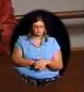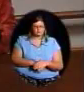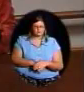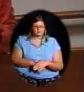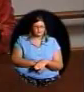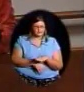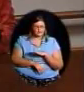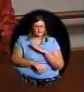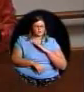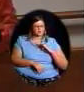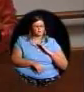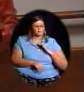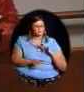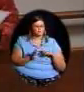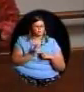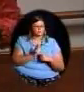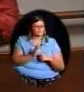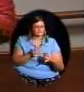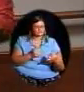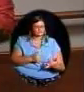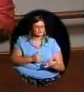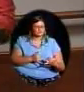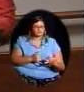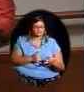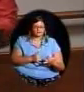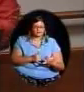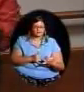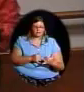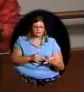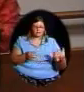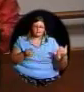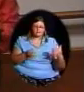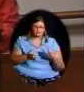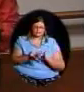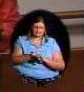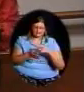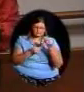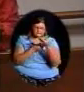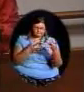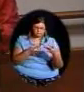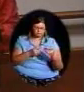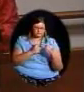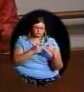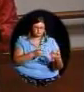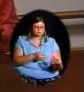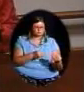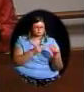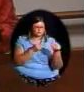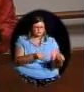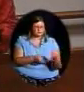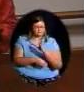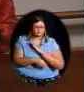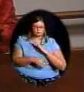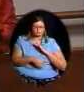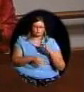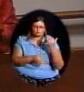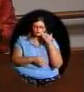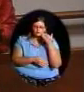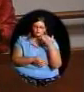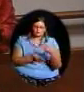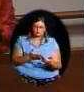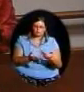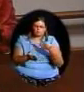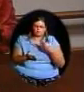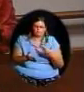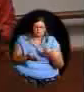pro tem will indicate tonight, and those action items are information that are provided to the board so that they are aware ahead of time